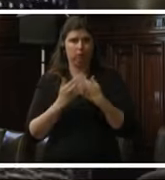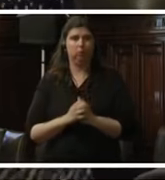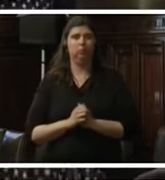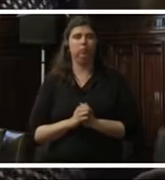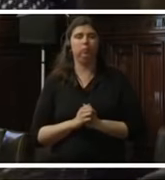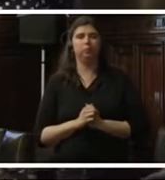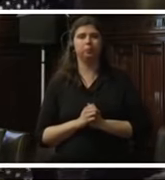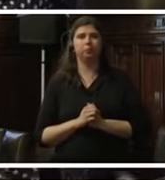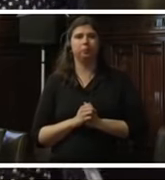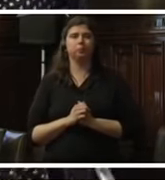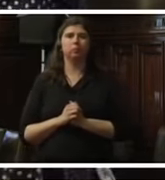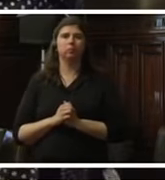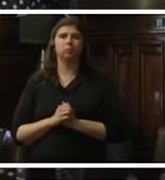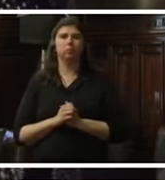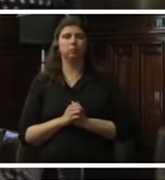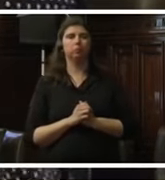Good afternoon. you. Ms.